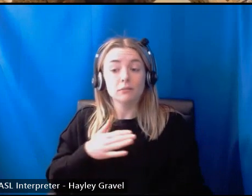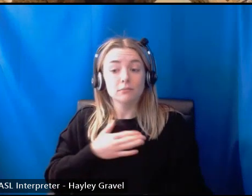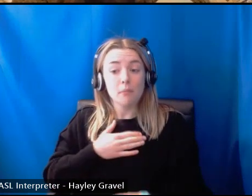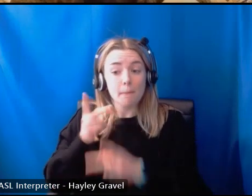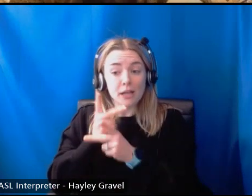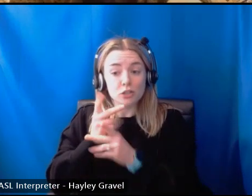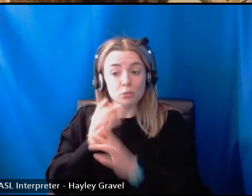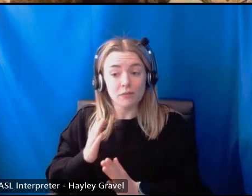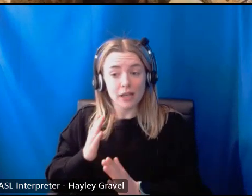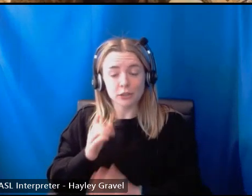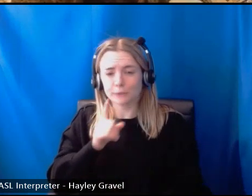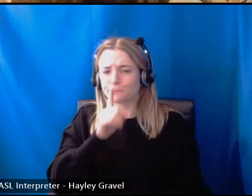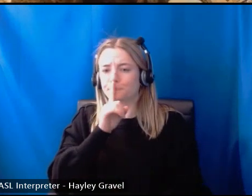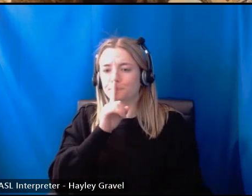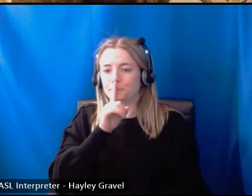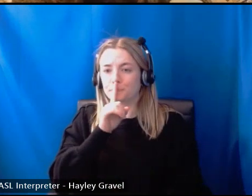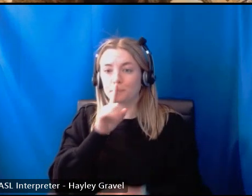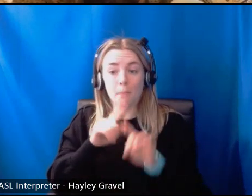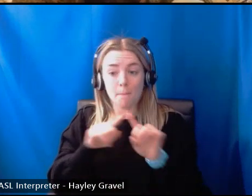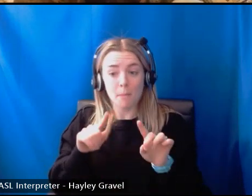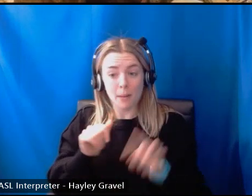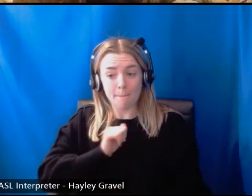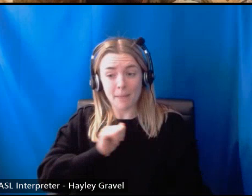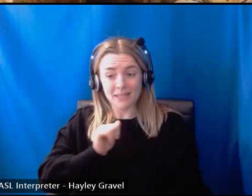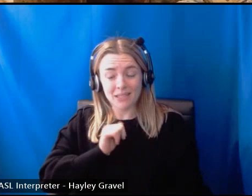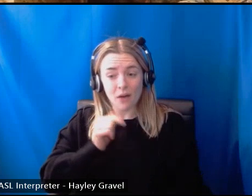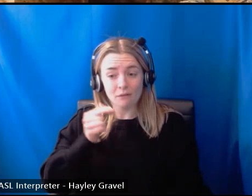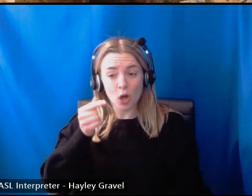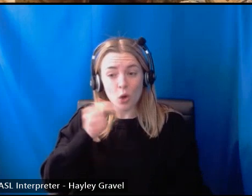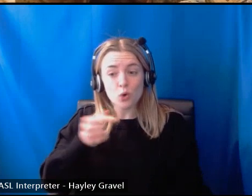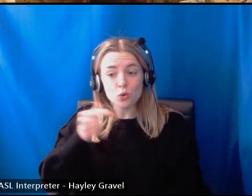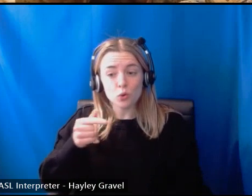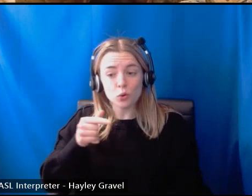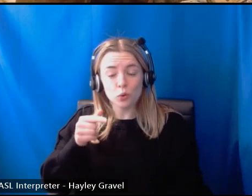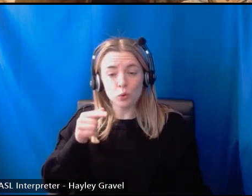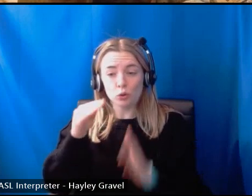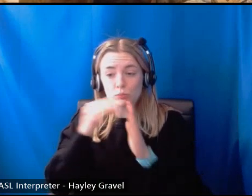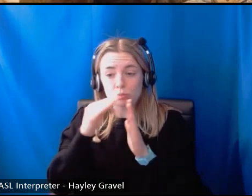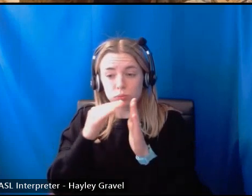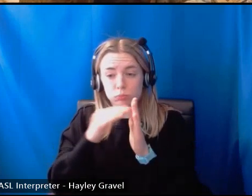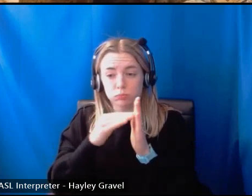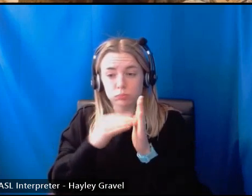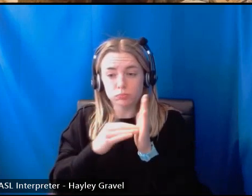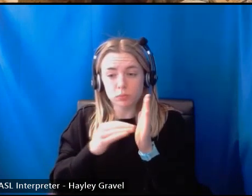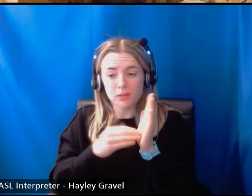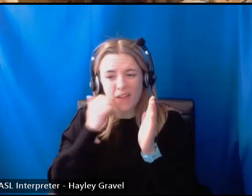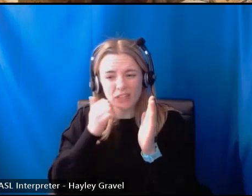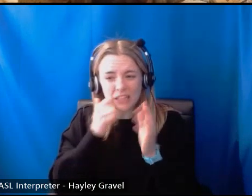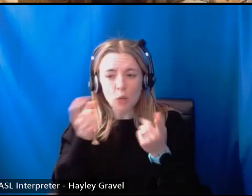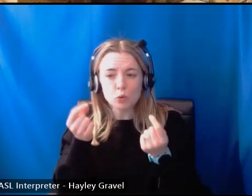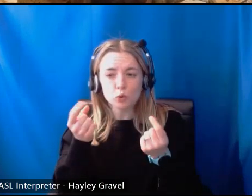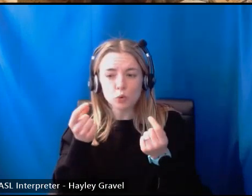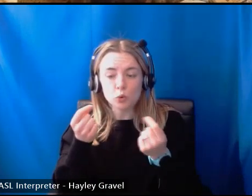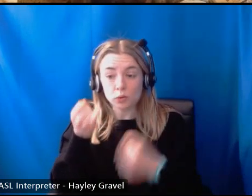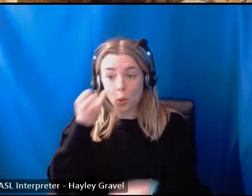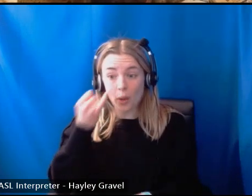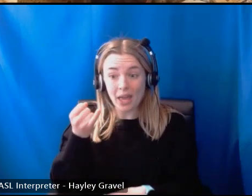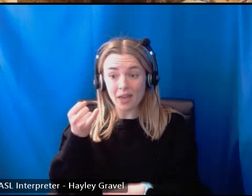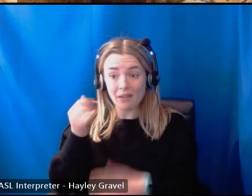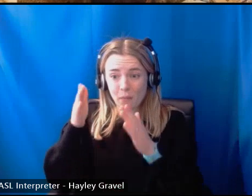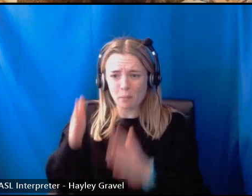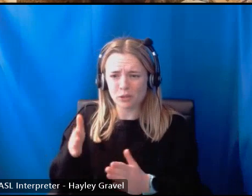this, but I kept a Google log of everything I did every day. So if someone came back and said, "Hey, Dr. McDonald,